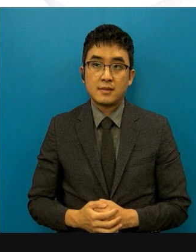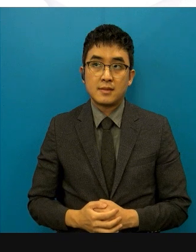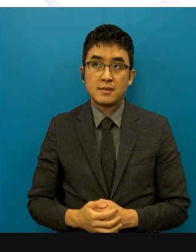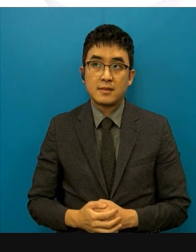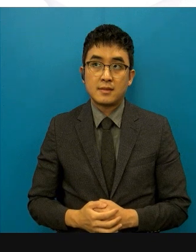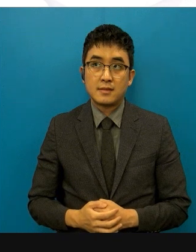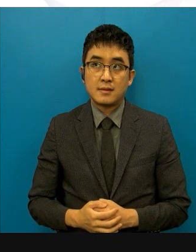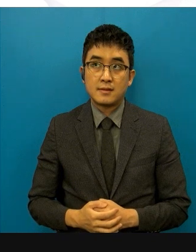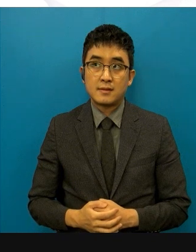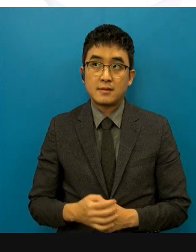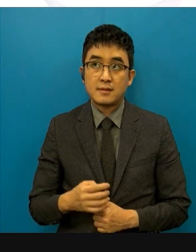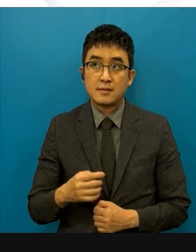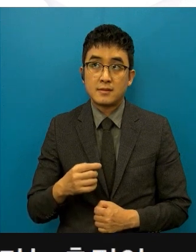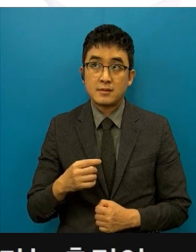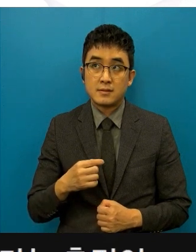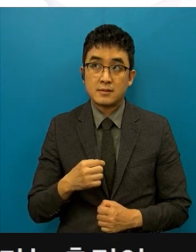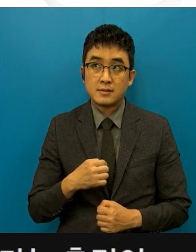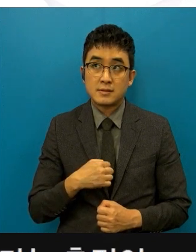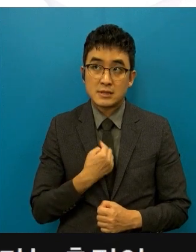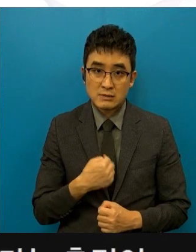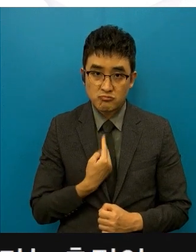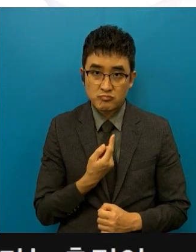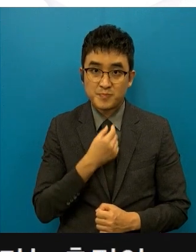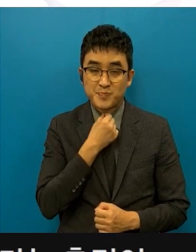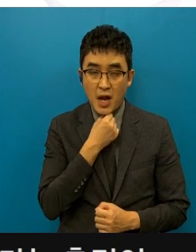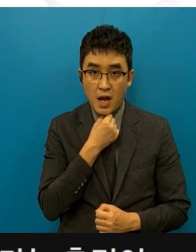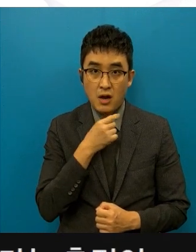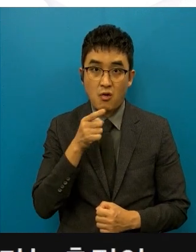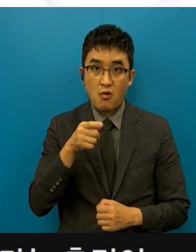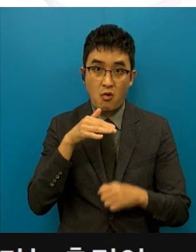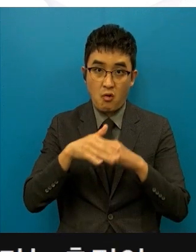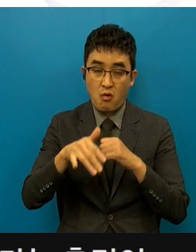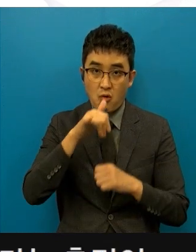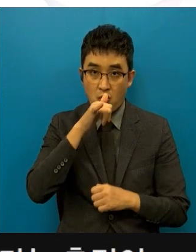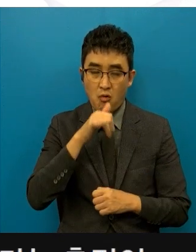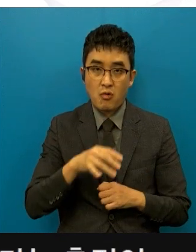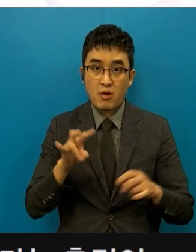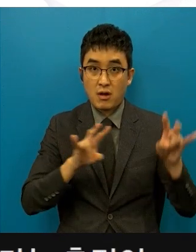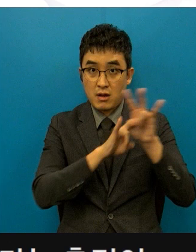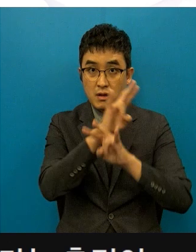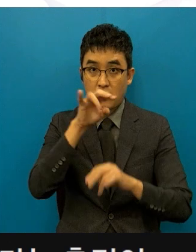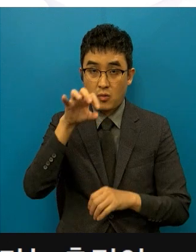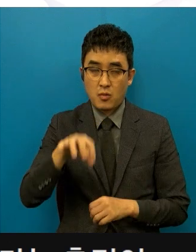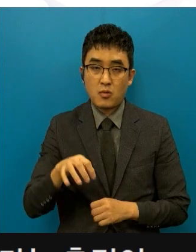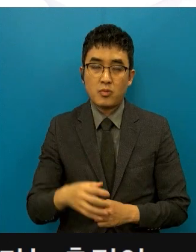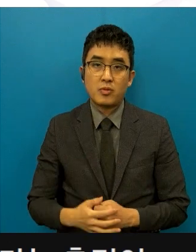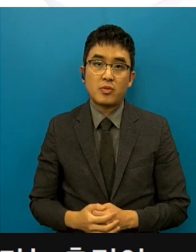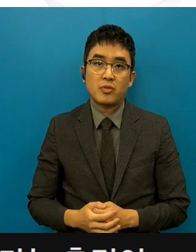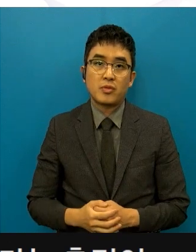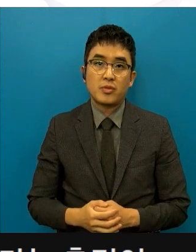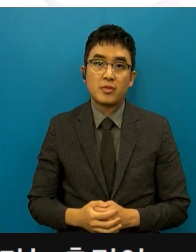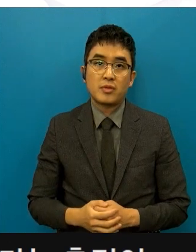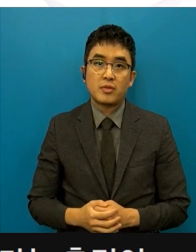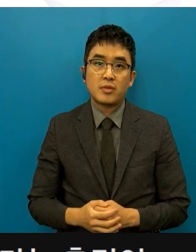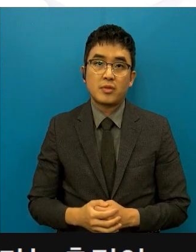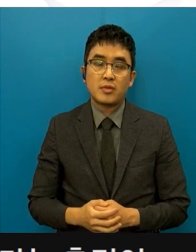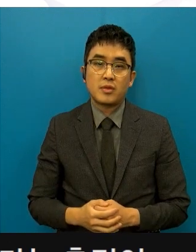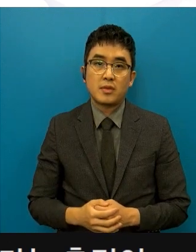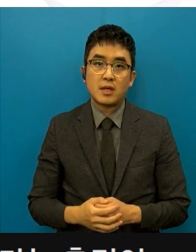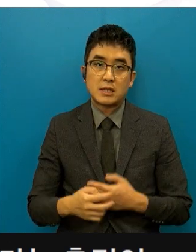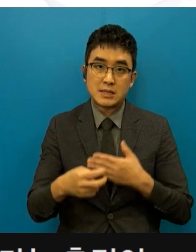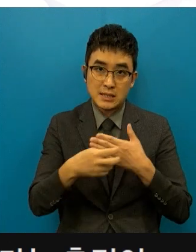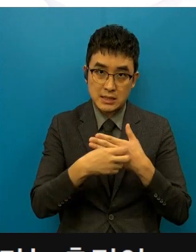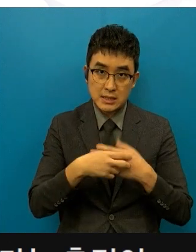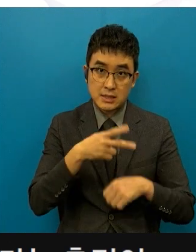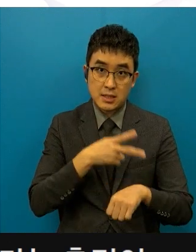mainly the doctor-patient relationship, meaning that it was the doctor's